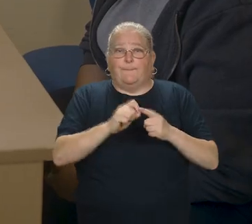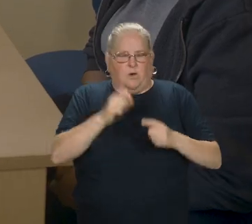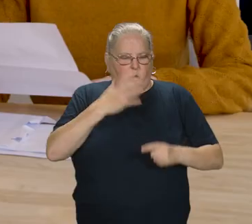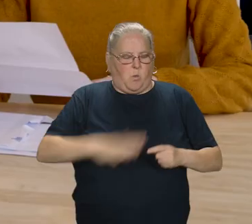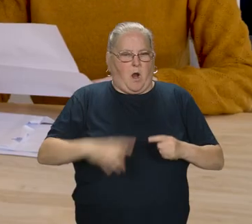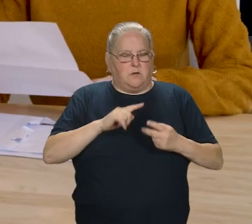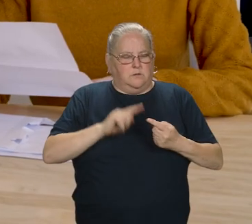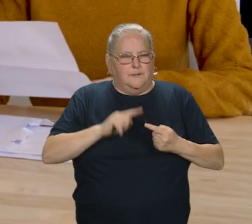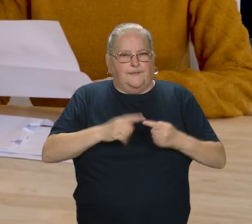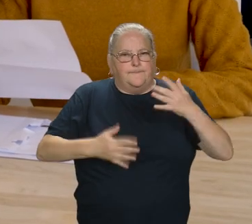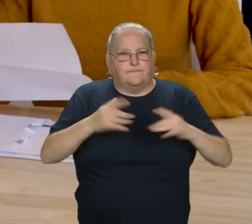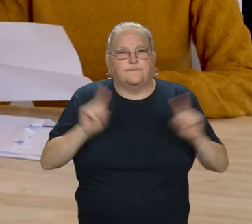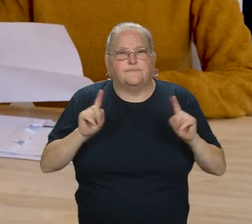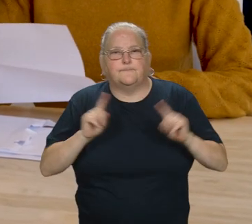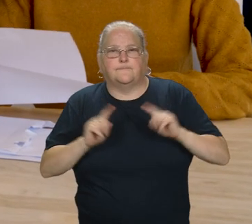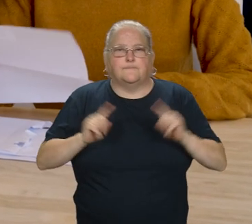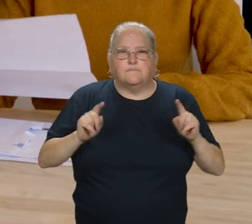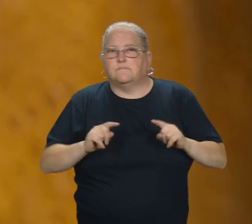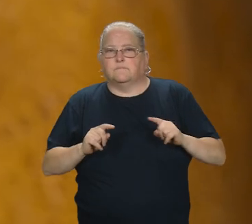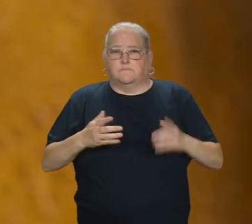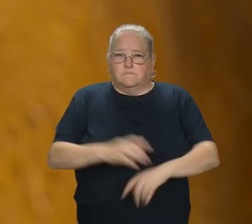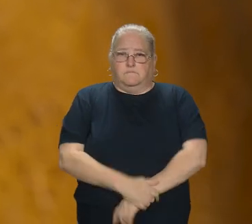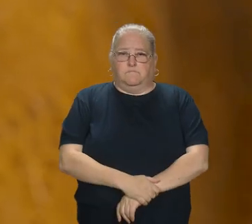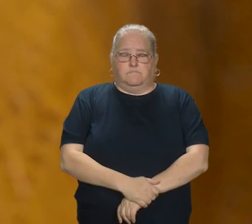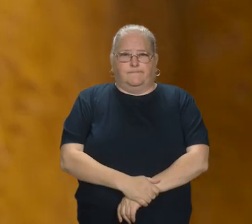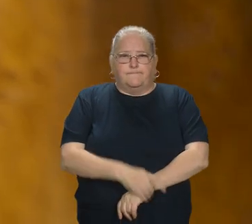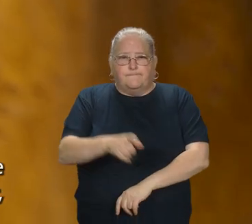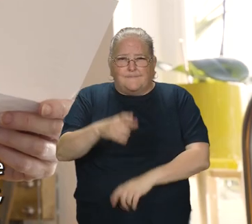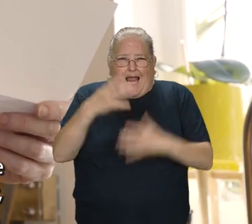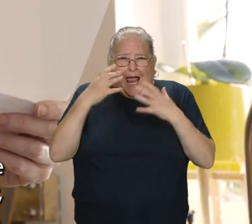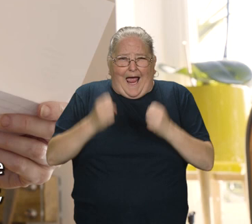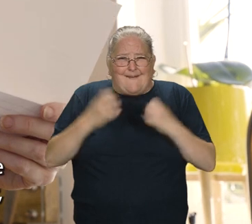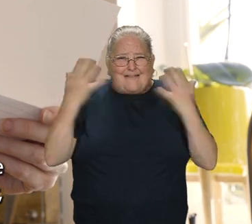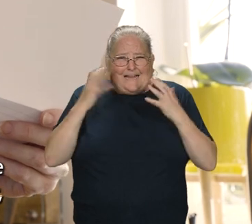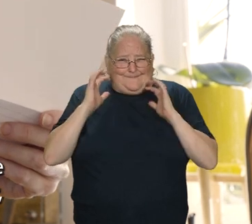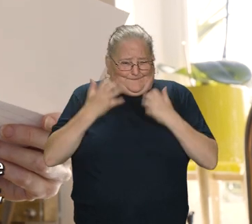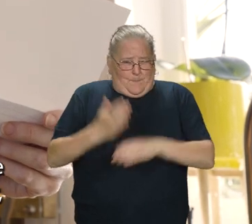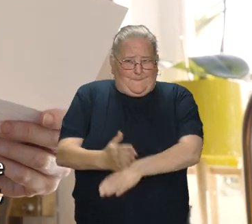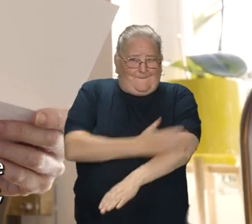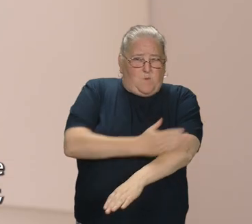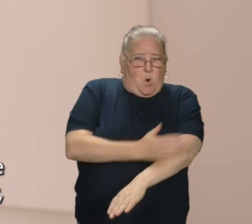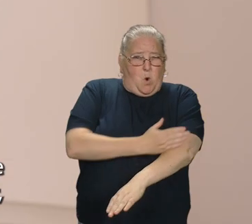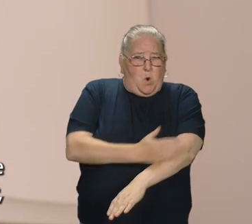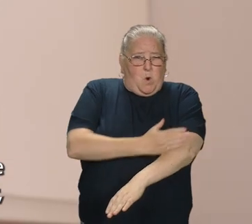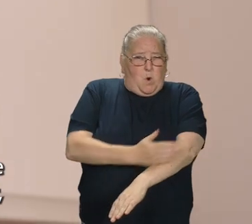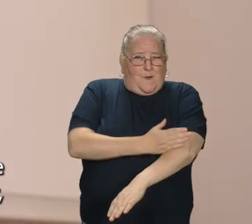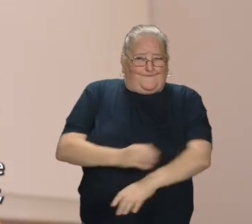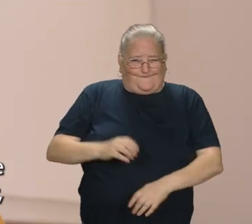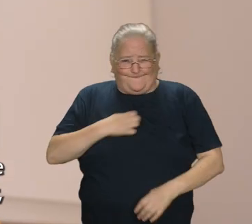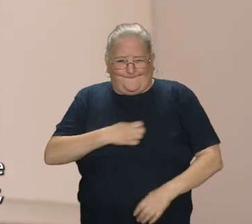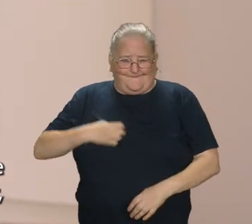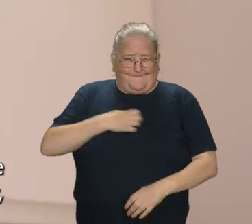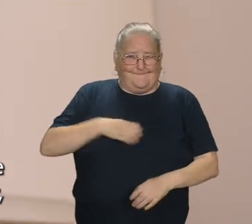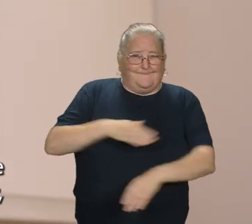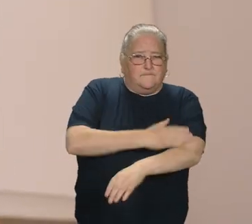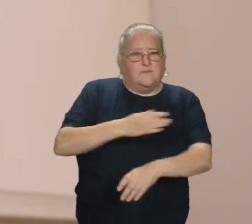services. If you have any concerns prior to your appointment, speak to your GP practice or arrange with them to